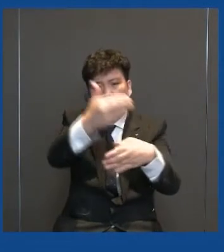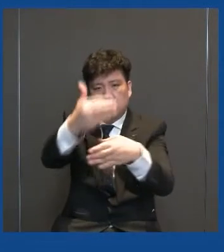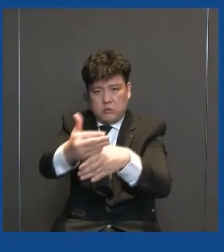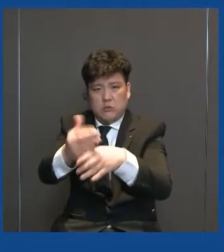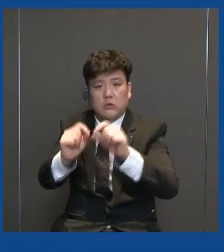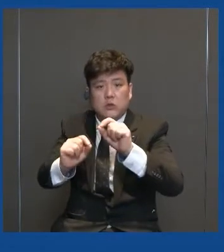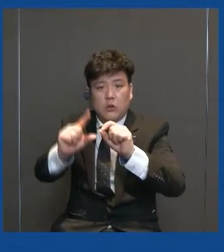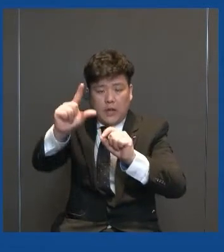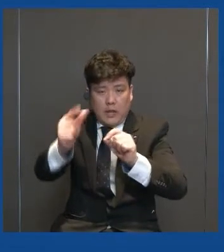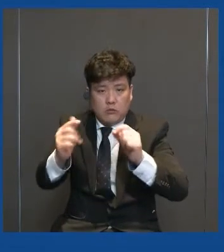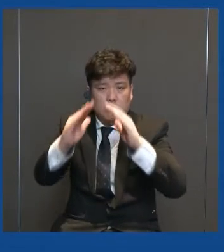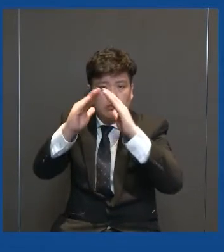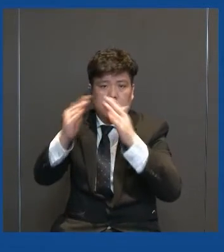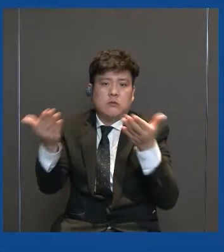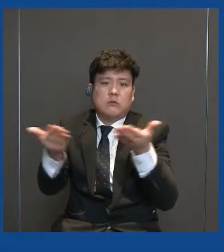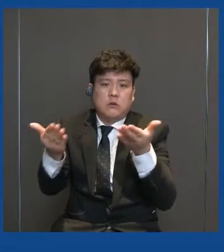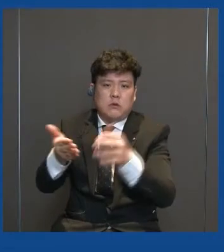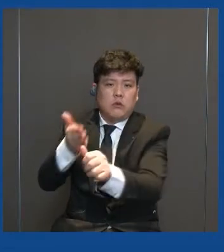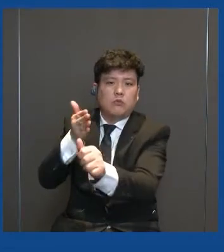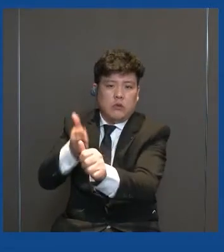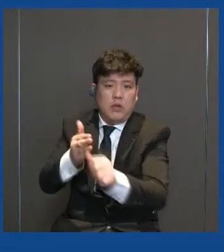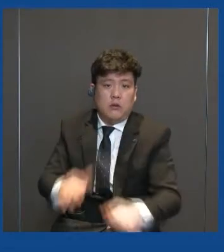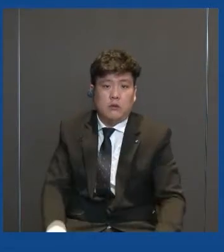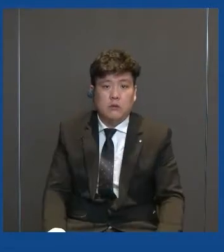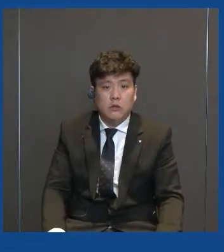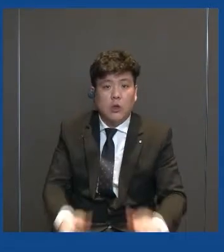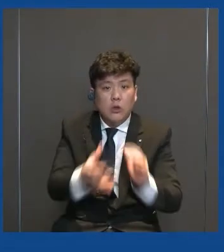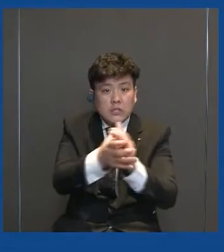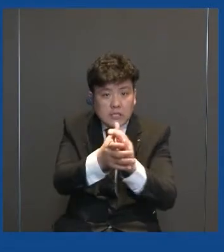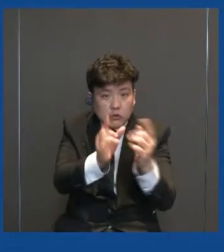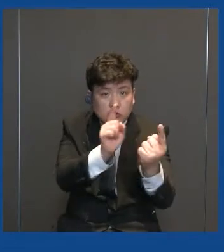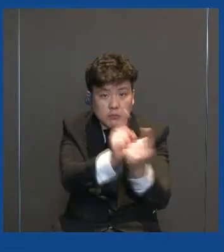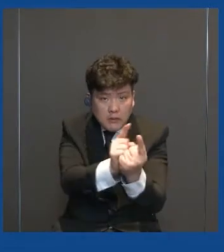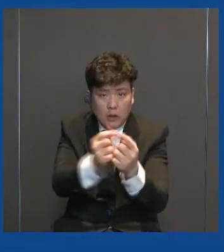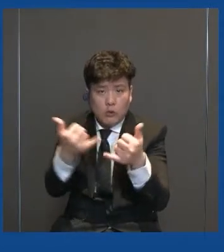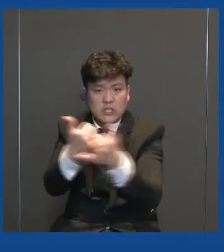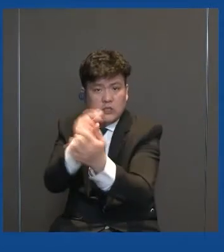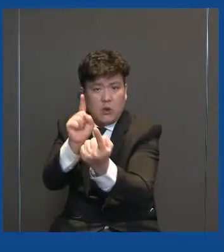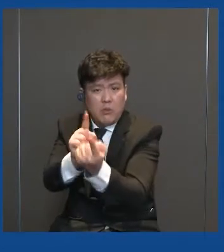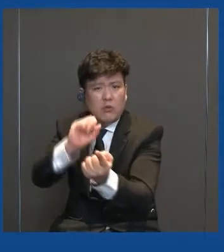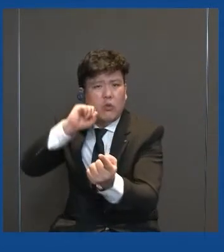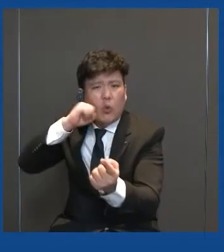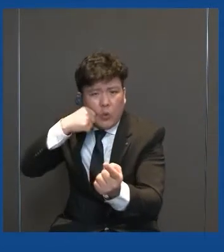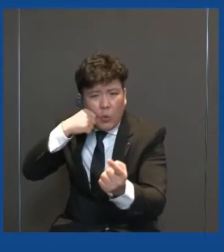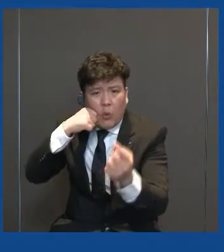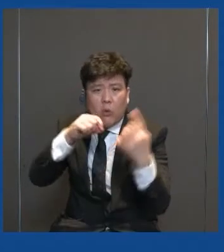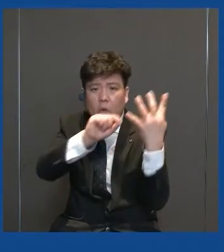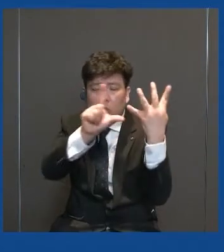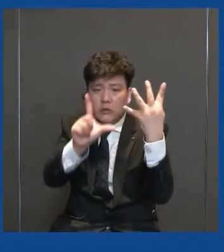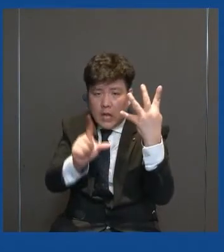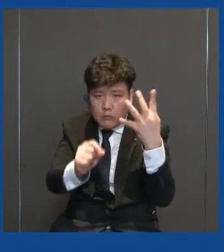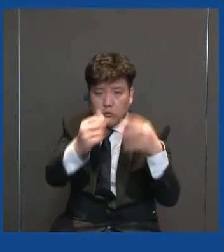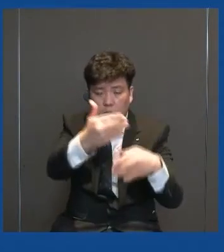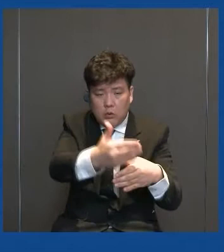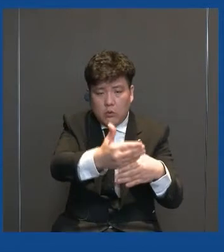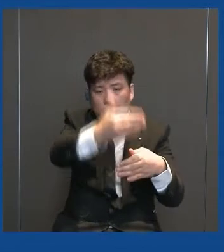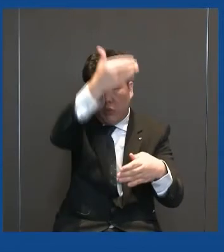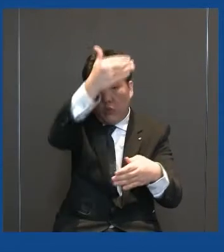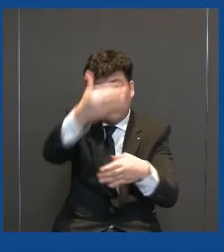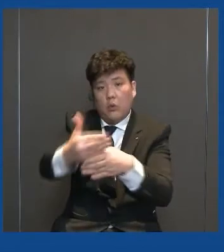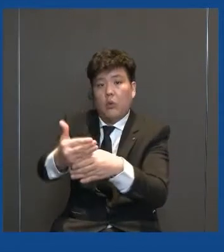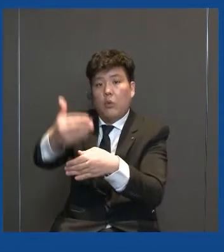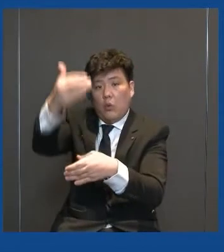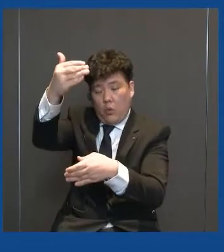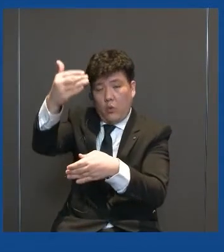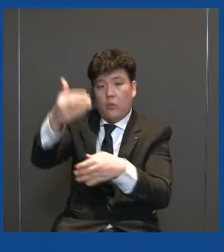From mid-April, Denmark had a gradually loosening of restrictions with finally very few restrictions over